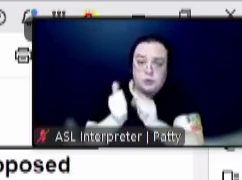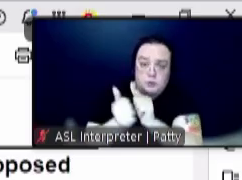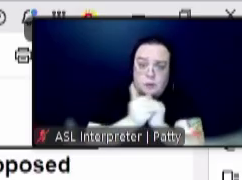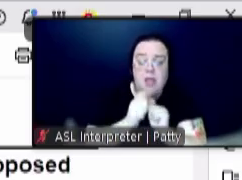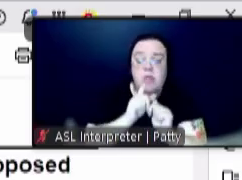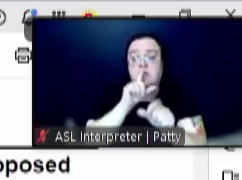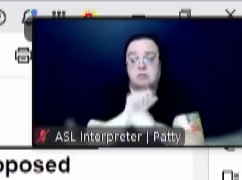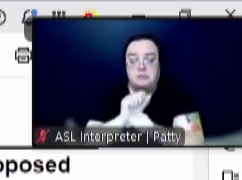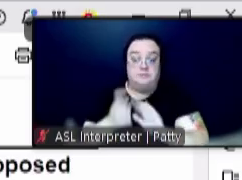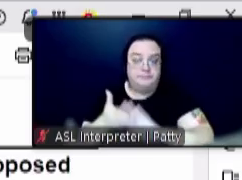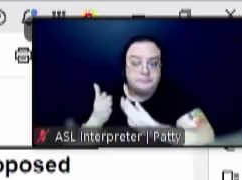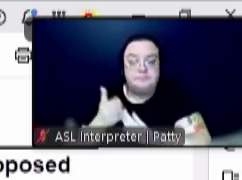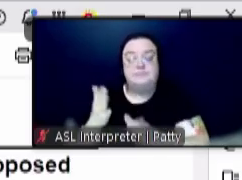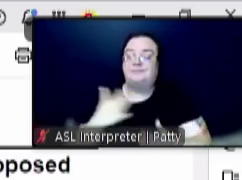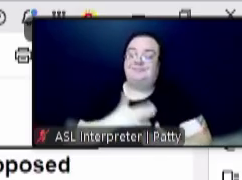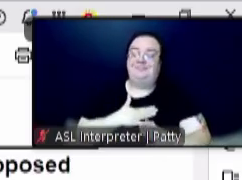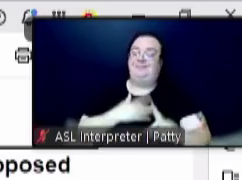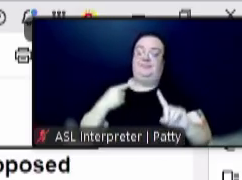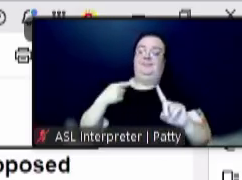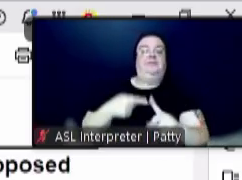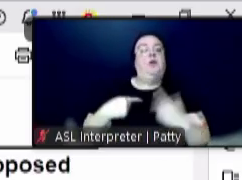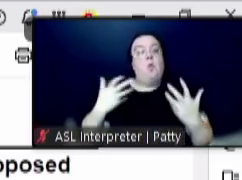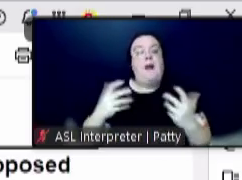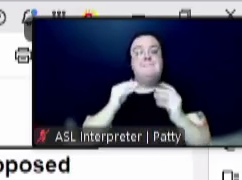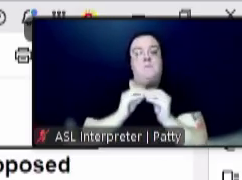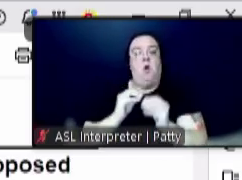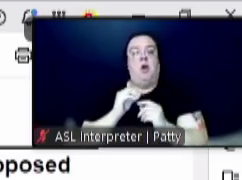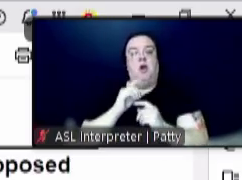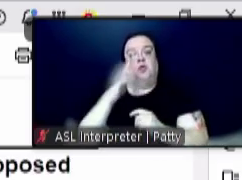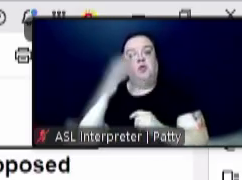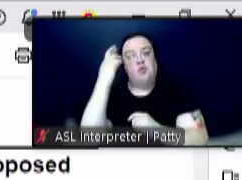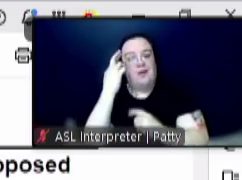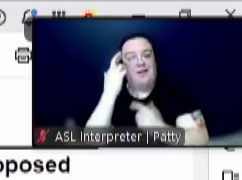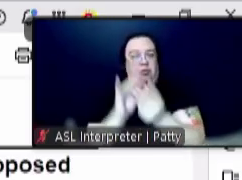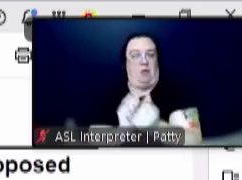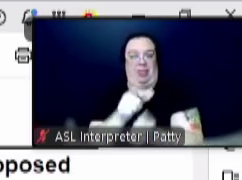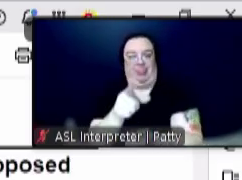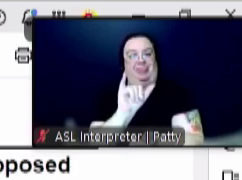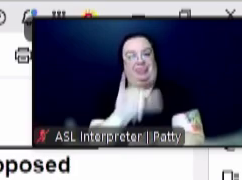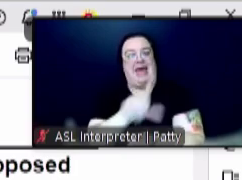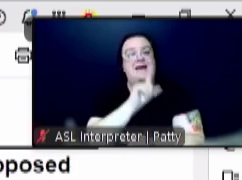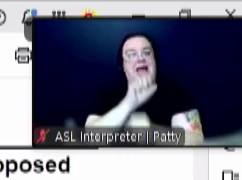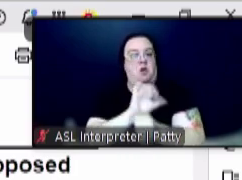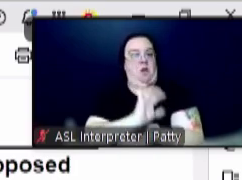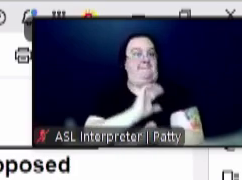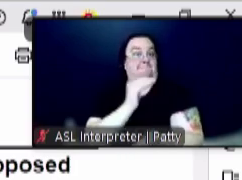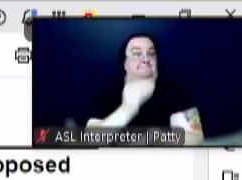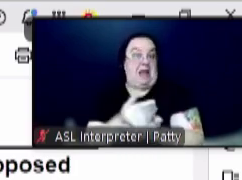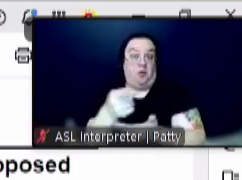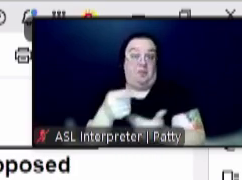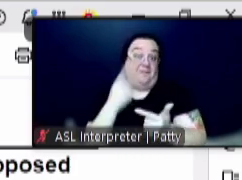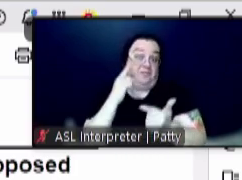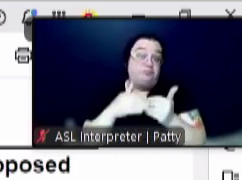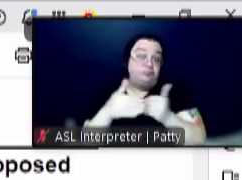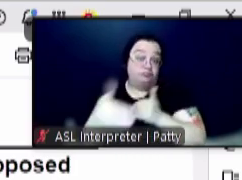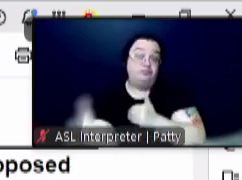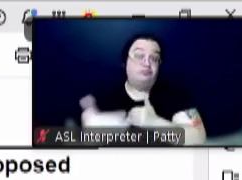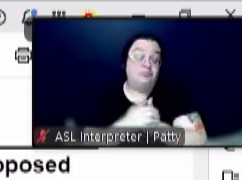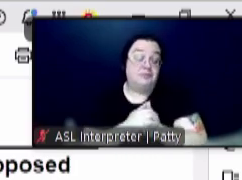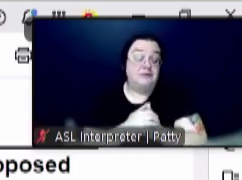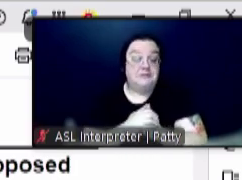My thing is, I just want to be more realistic about this number moving forward. Okay.